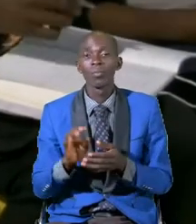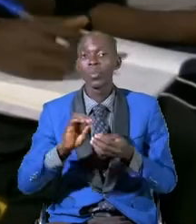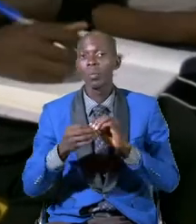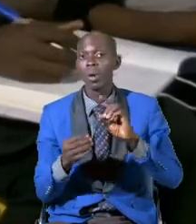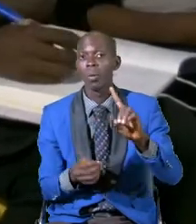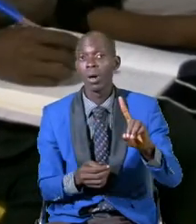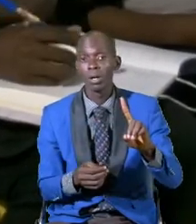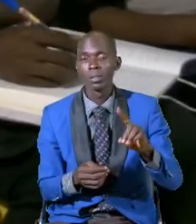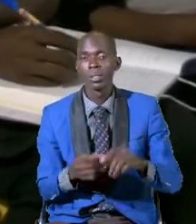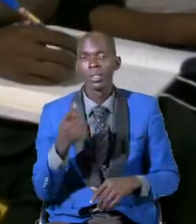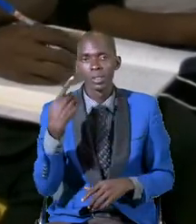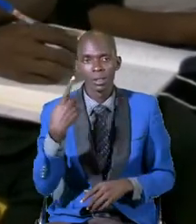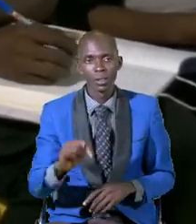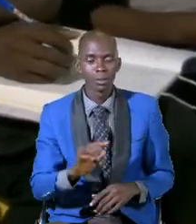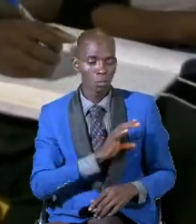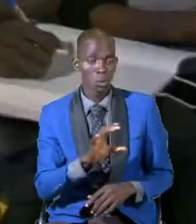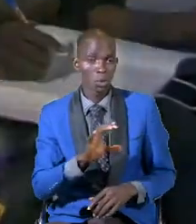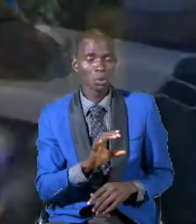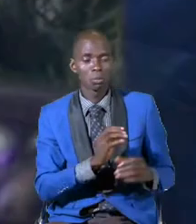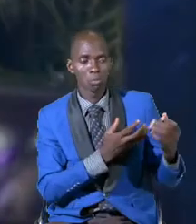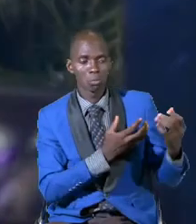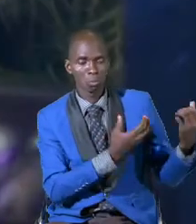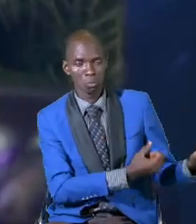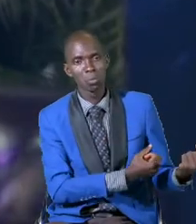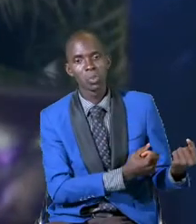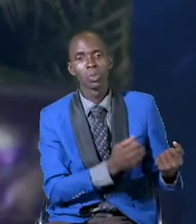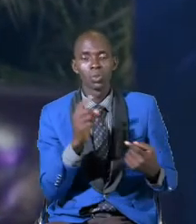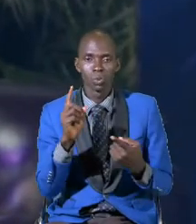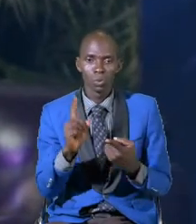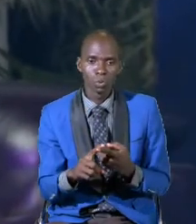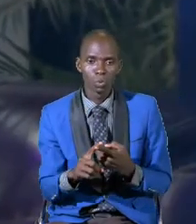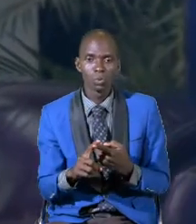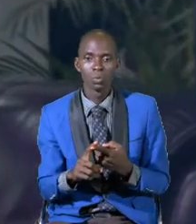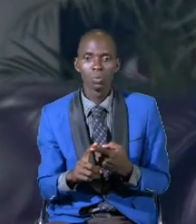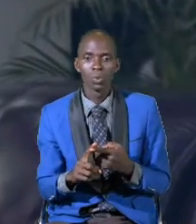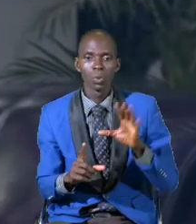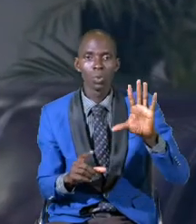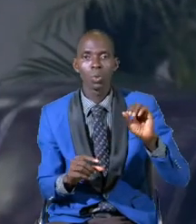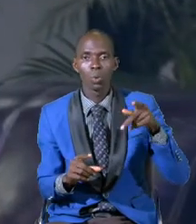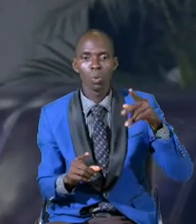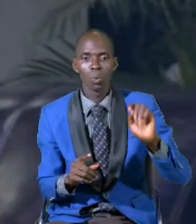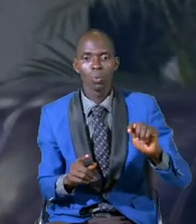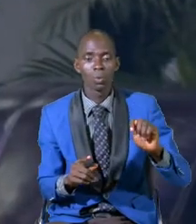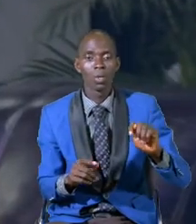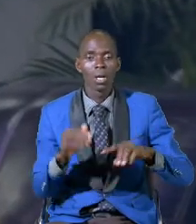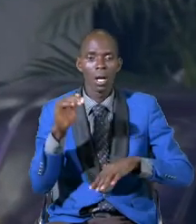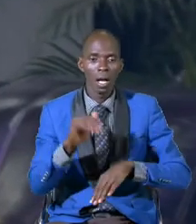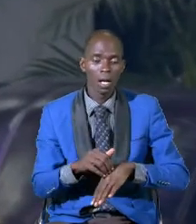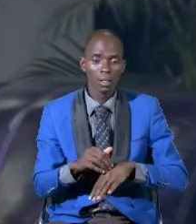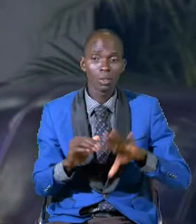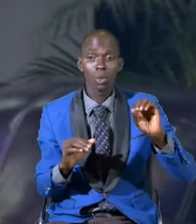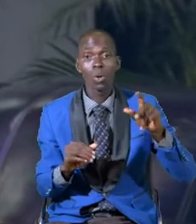the courage to cope at the crossroads. The courage to cope at